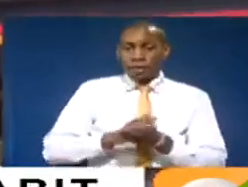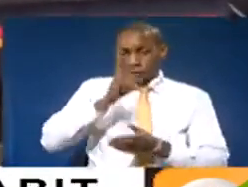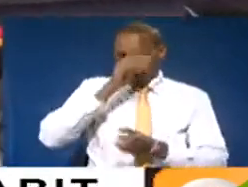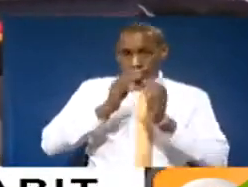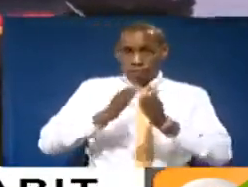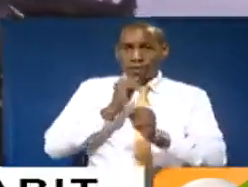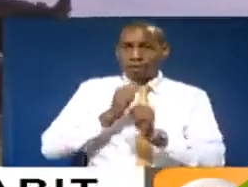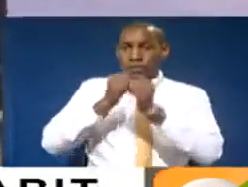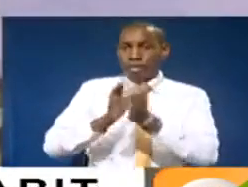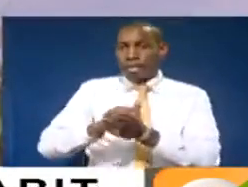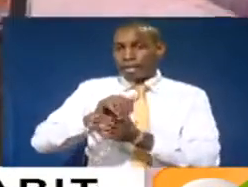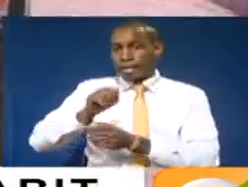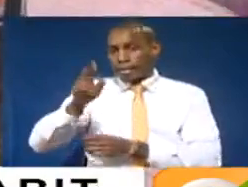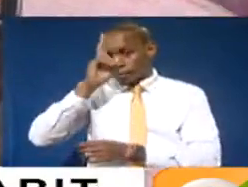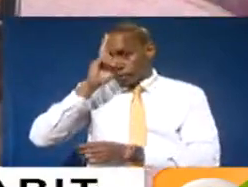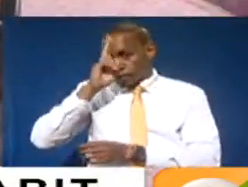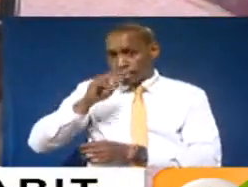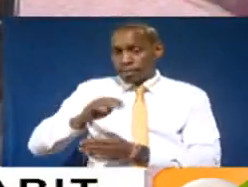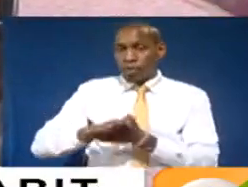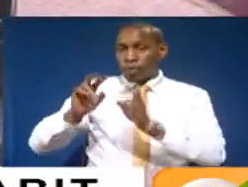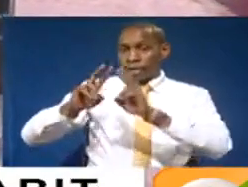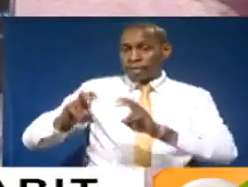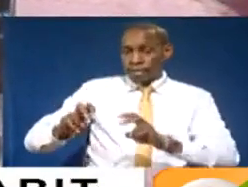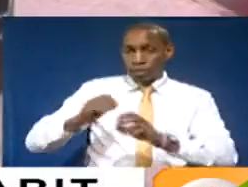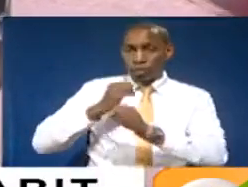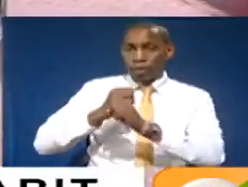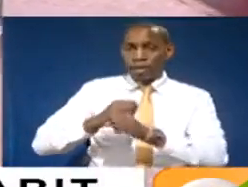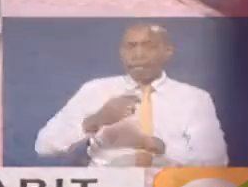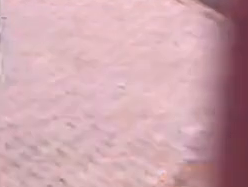been working with colleagues from Sololo District in the search operation for the two boys.